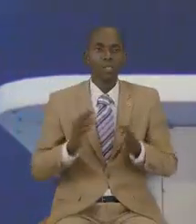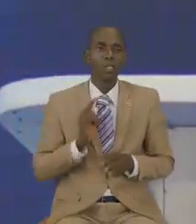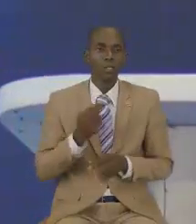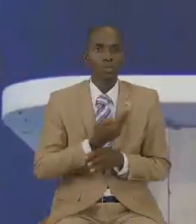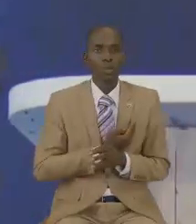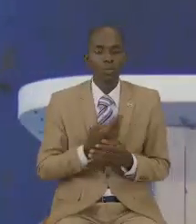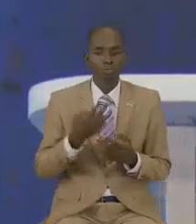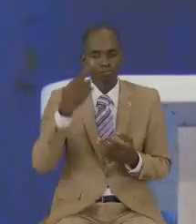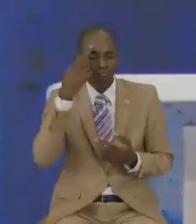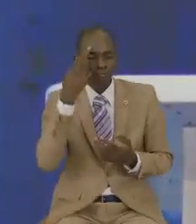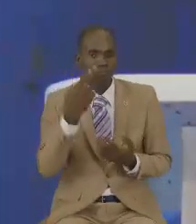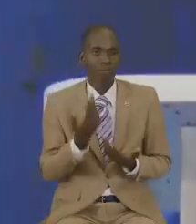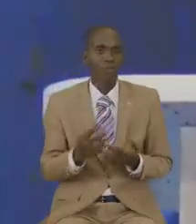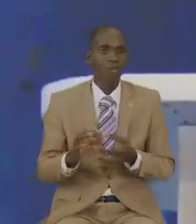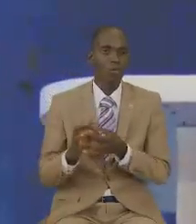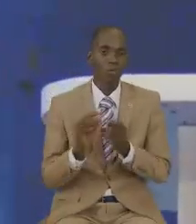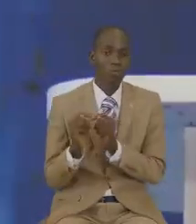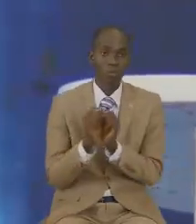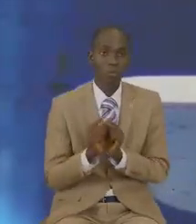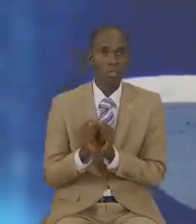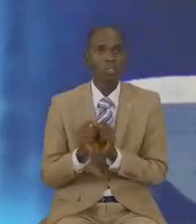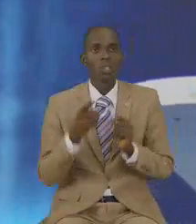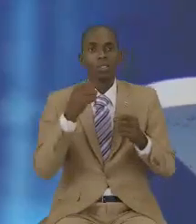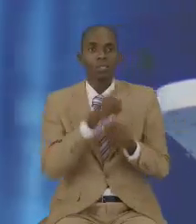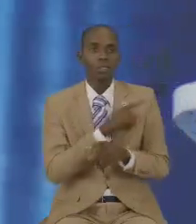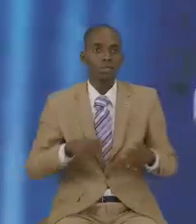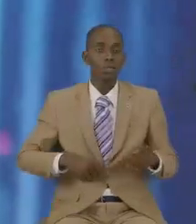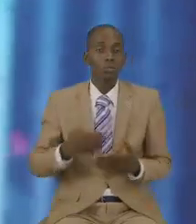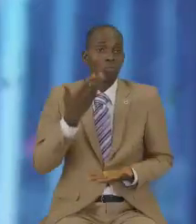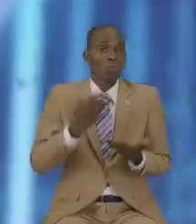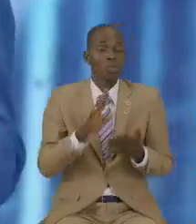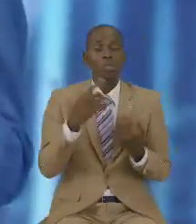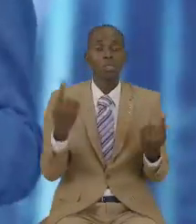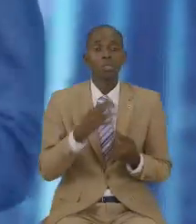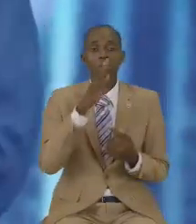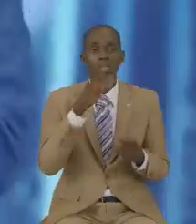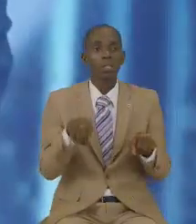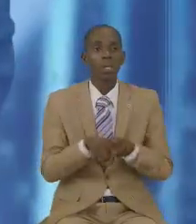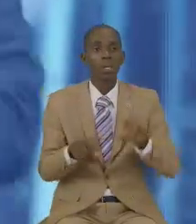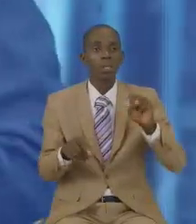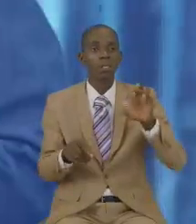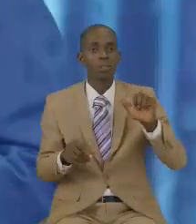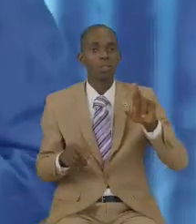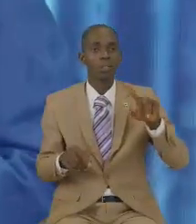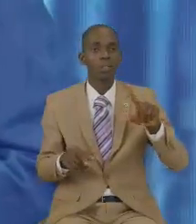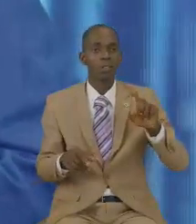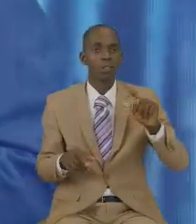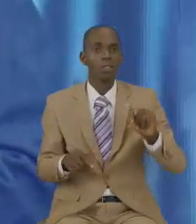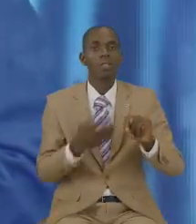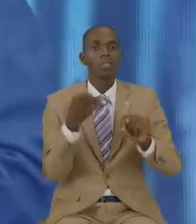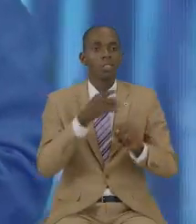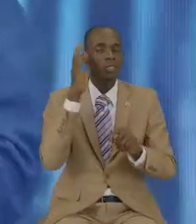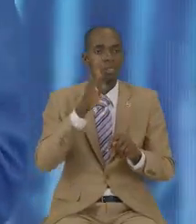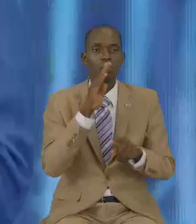together, says the Lord. Though your sins be as scarlet, they shall be as white as snow. And though they